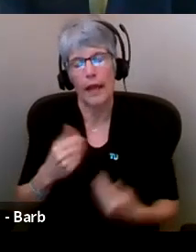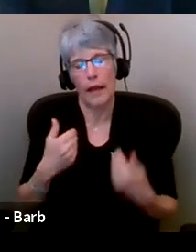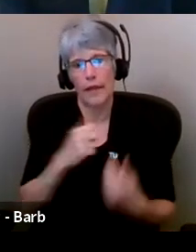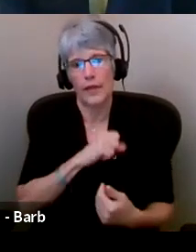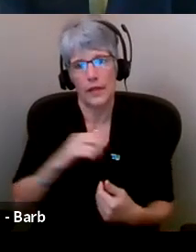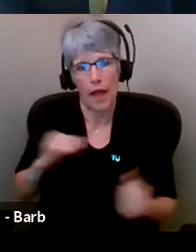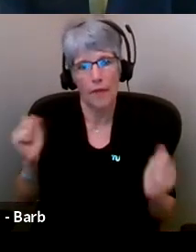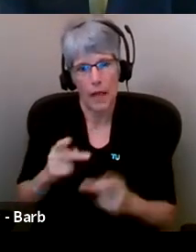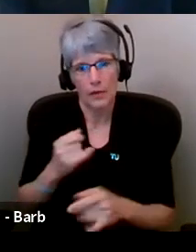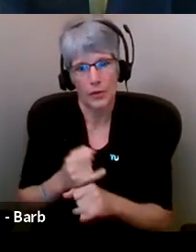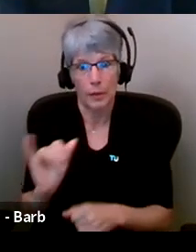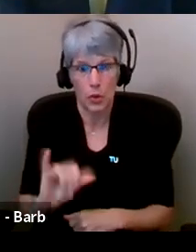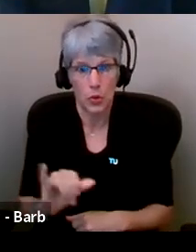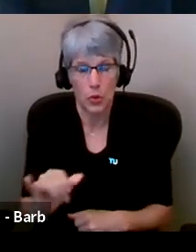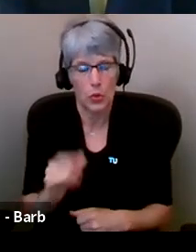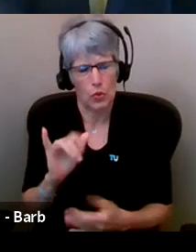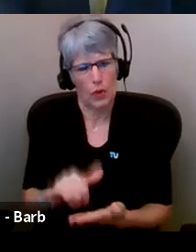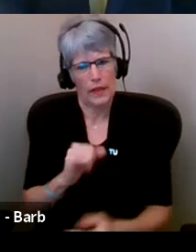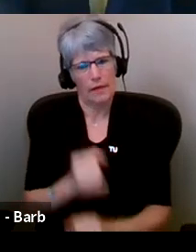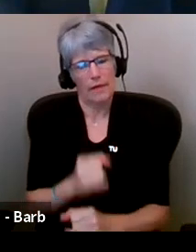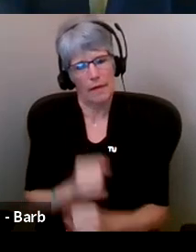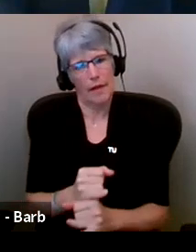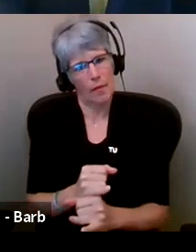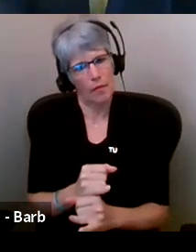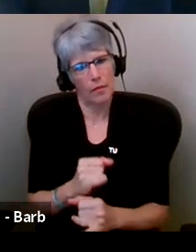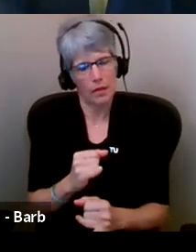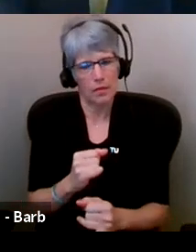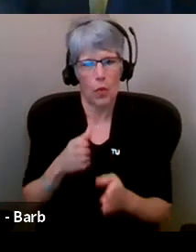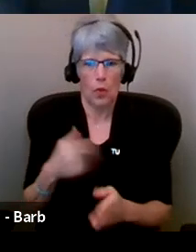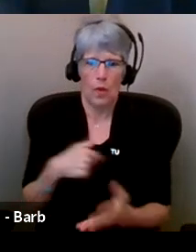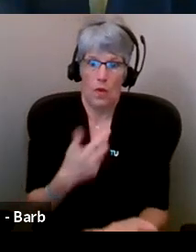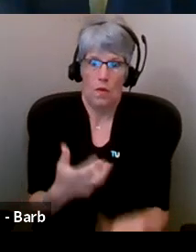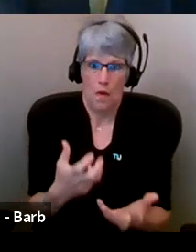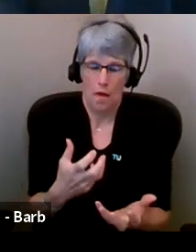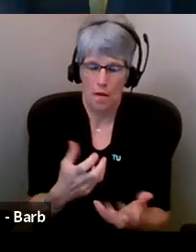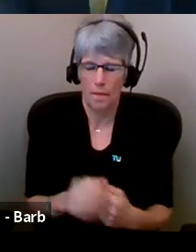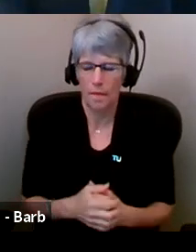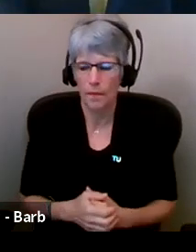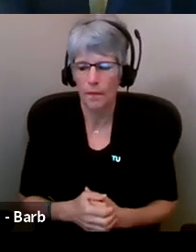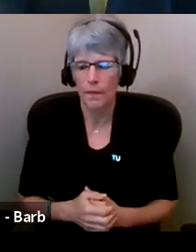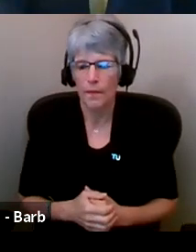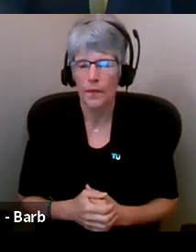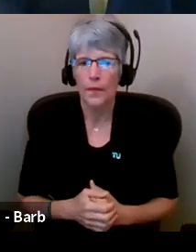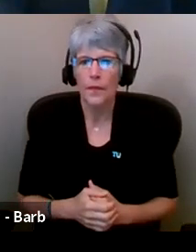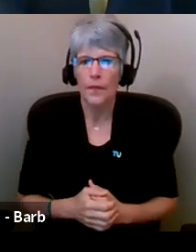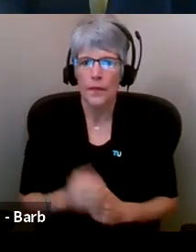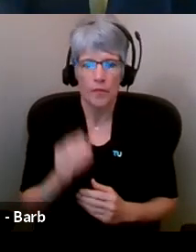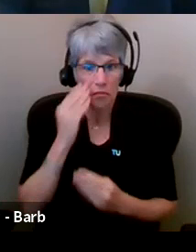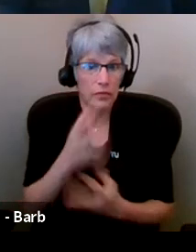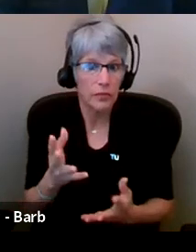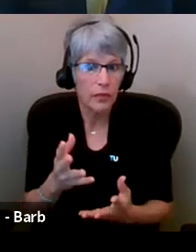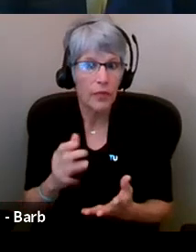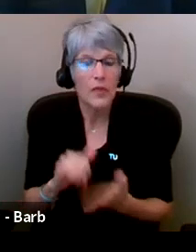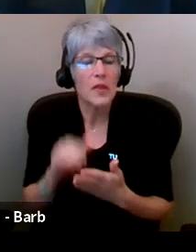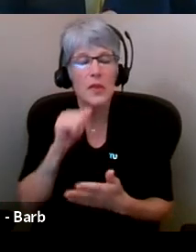to be able to have this be the kind of campus that we want it to be. I can share with you the fact that this was not taken